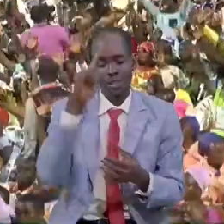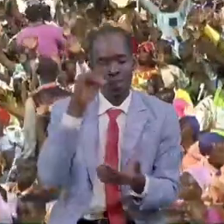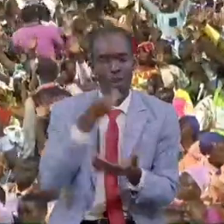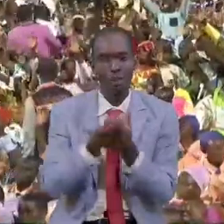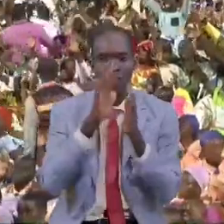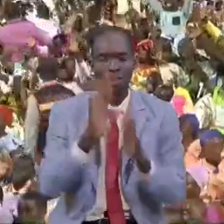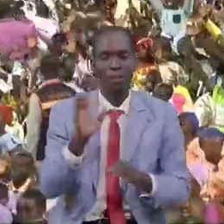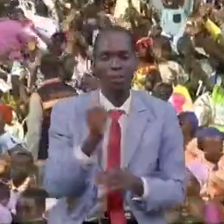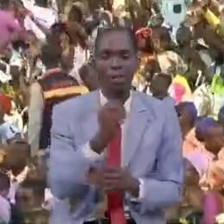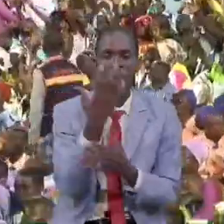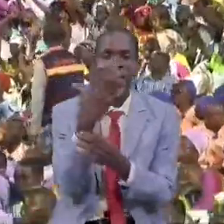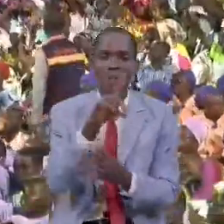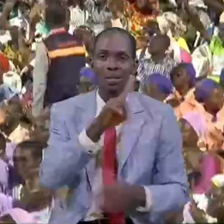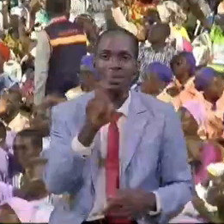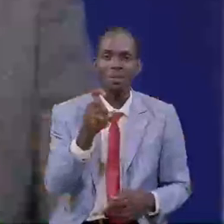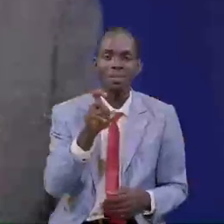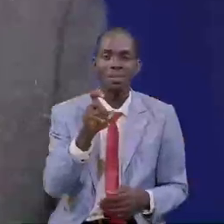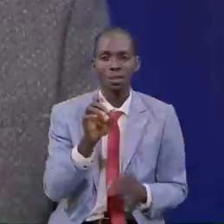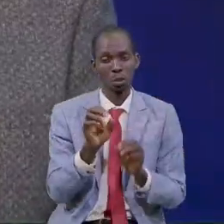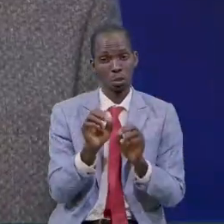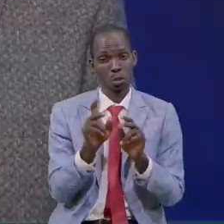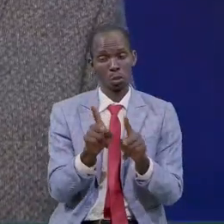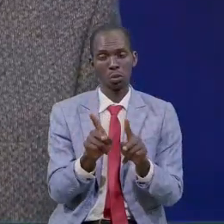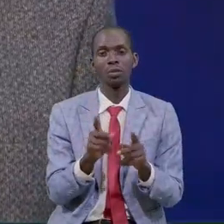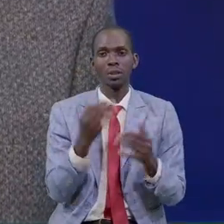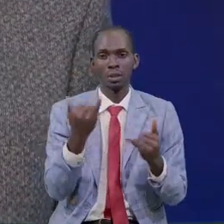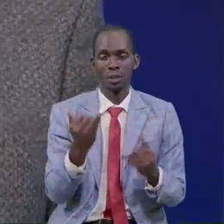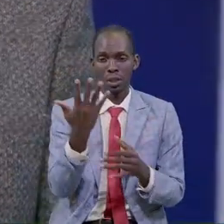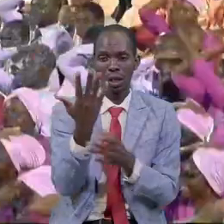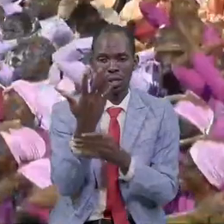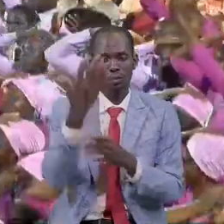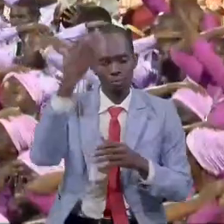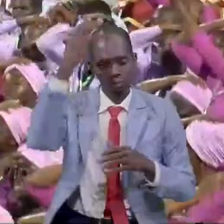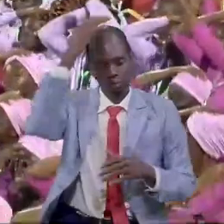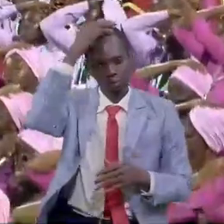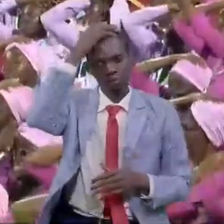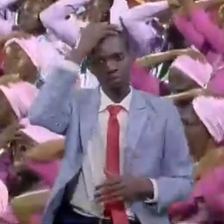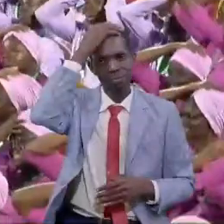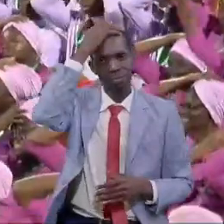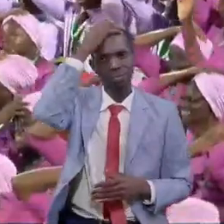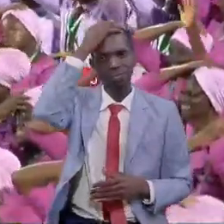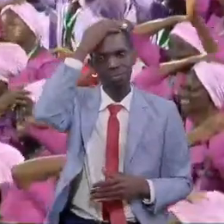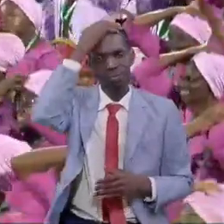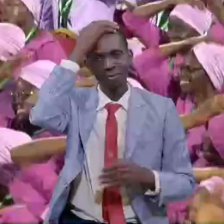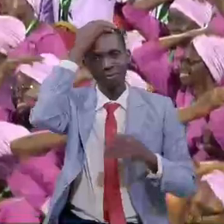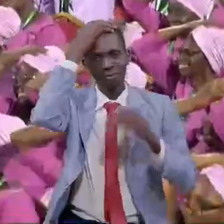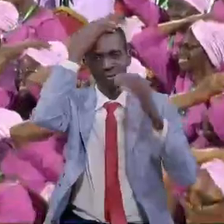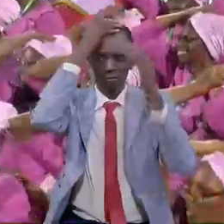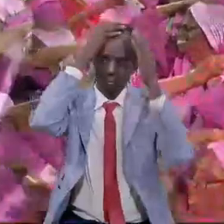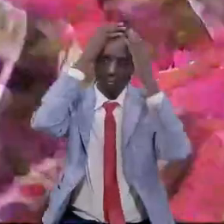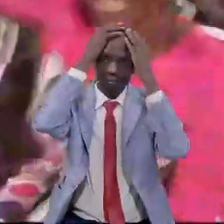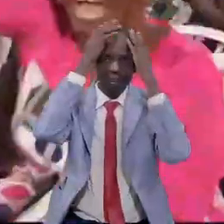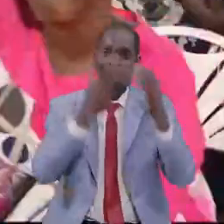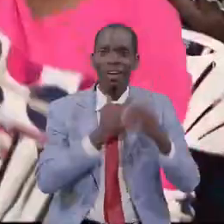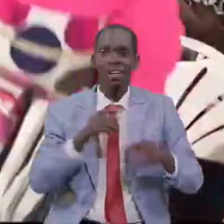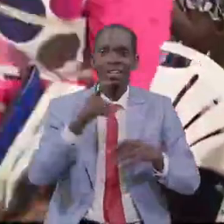d'un croyant? Okay, lay that hand upon yourself now. Imposez-vous la main maintenant. Imposez-vous and you will recover. Et